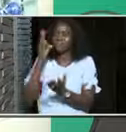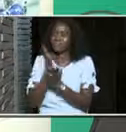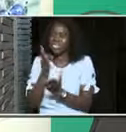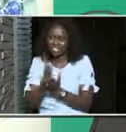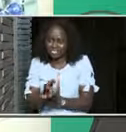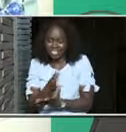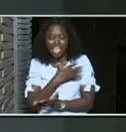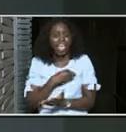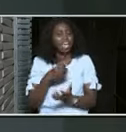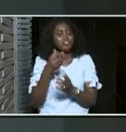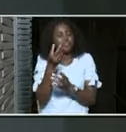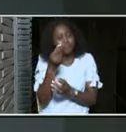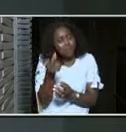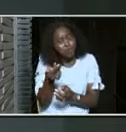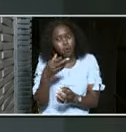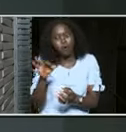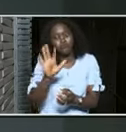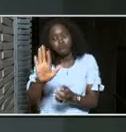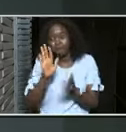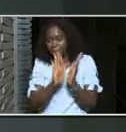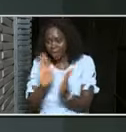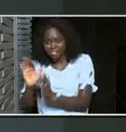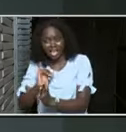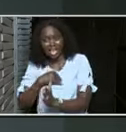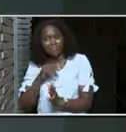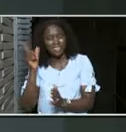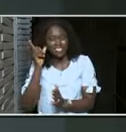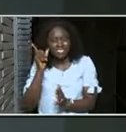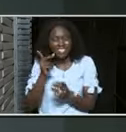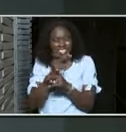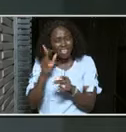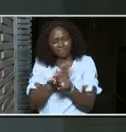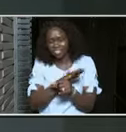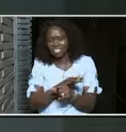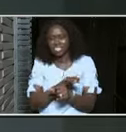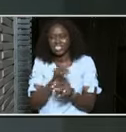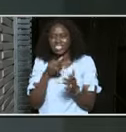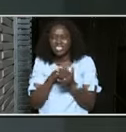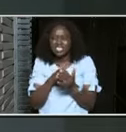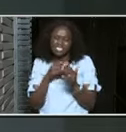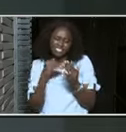few of your plans, I've listened very carefully, entail a degree of